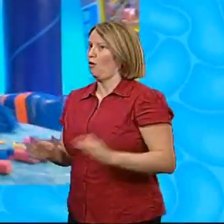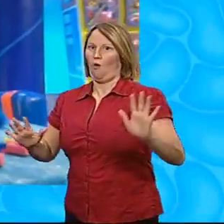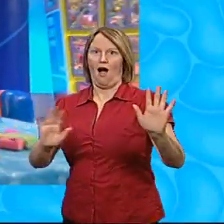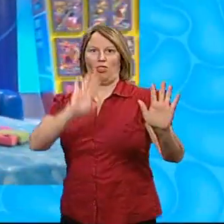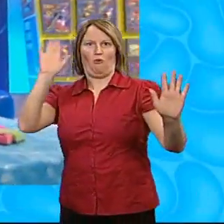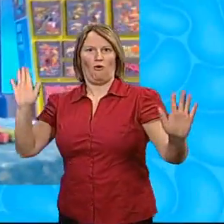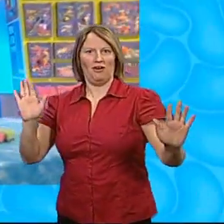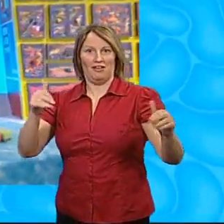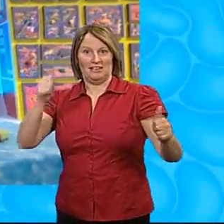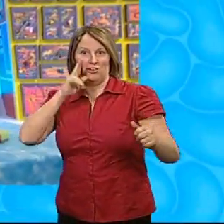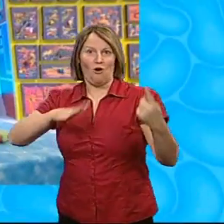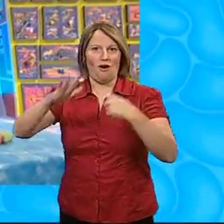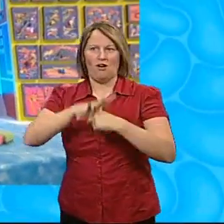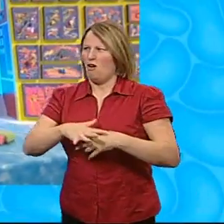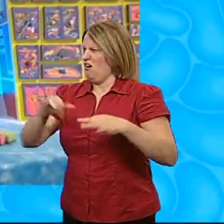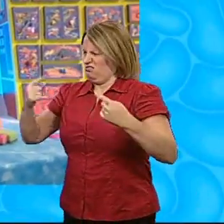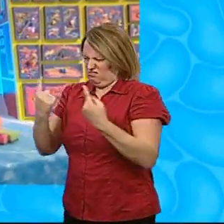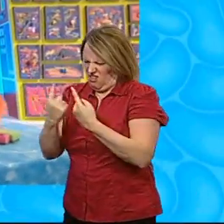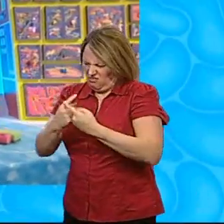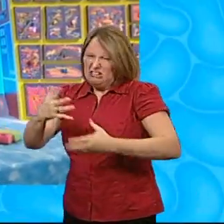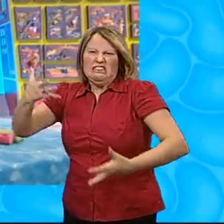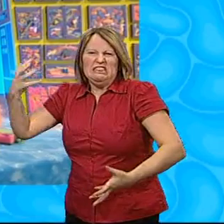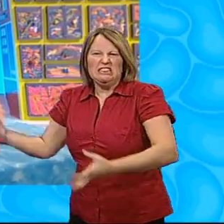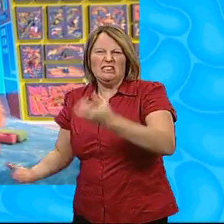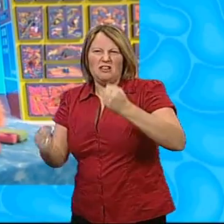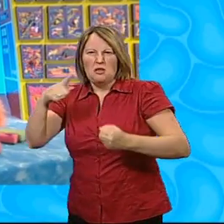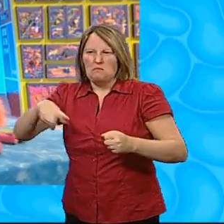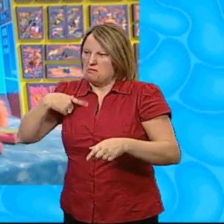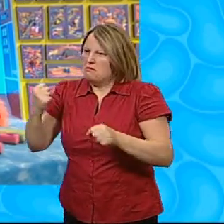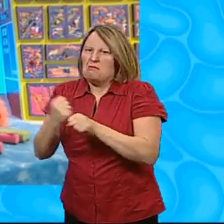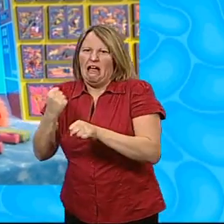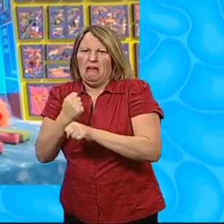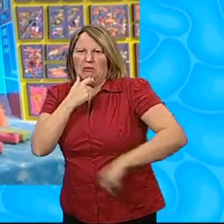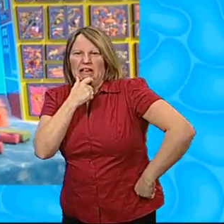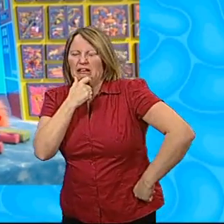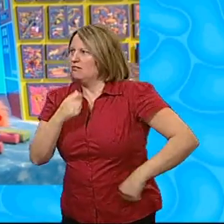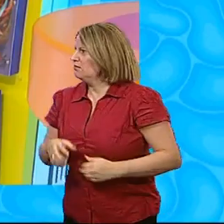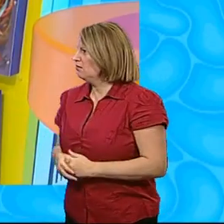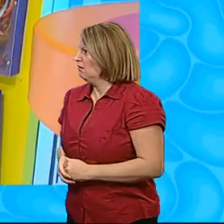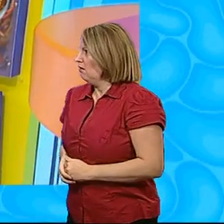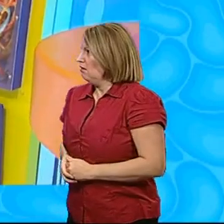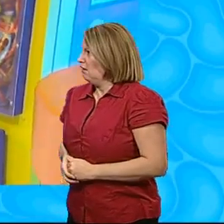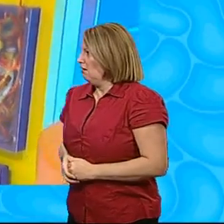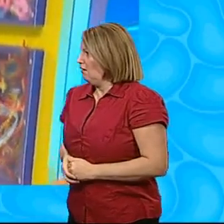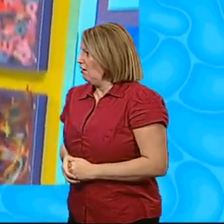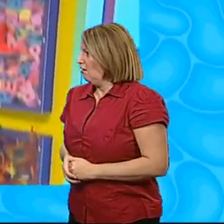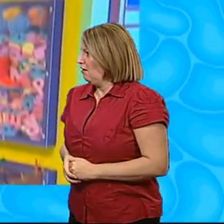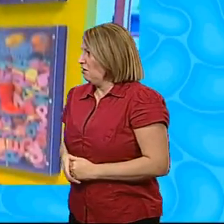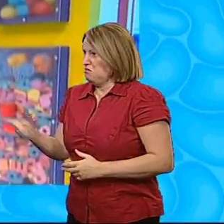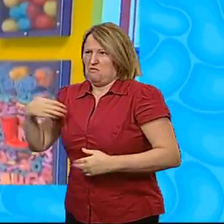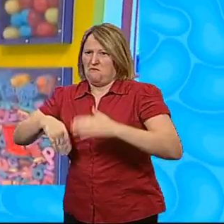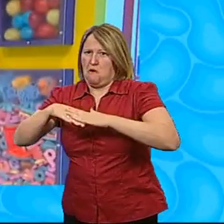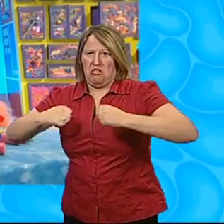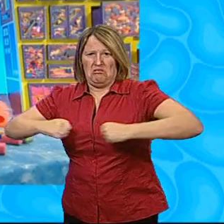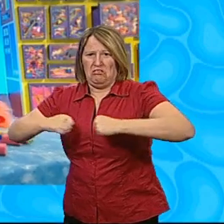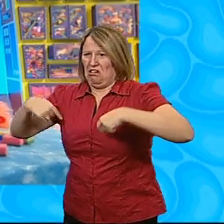Nice to see you. Look, I've got so much stuff. Just think of all the wonderful things I could make. There's no room in